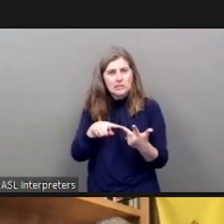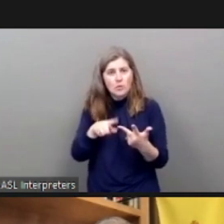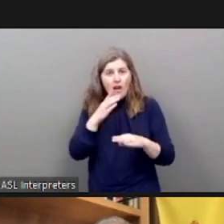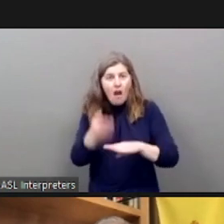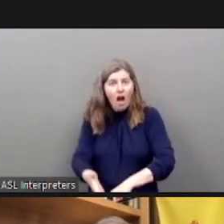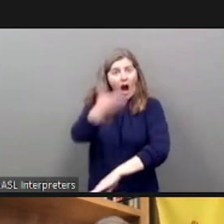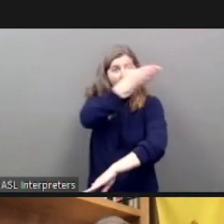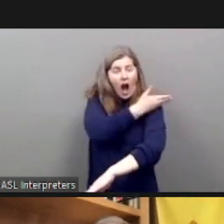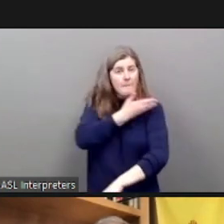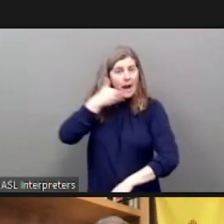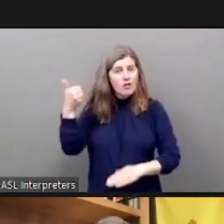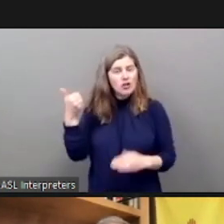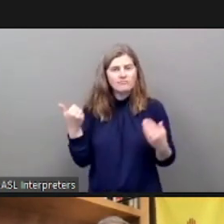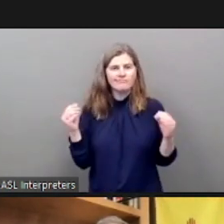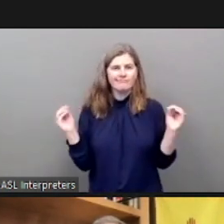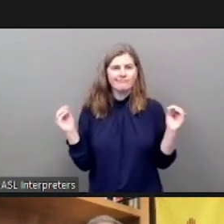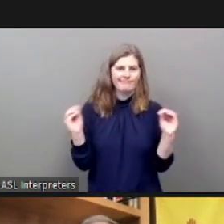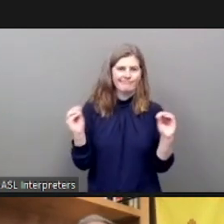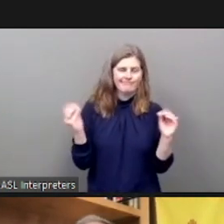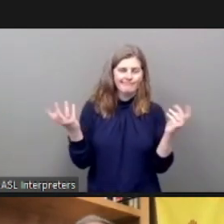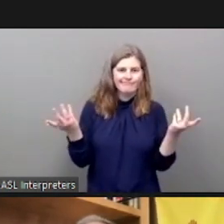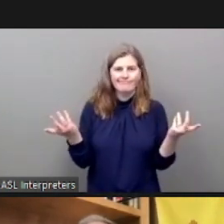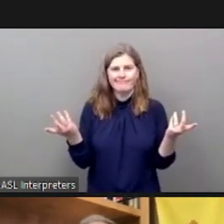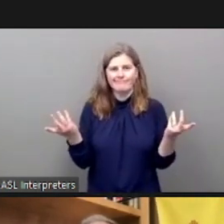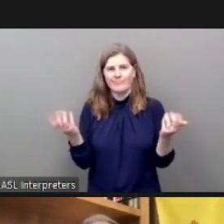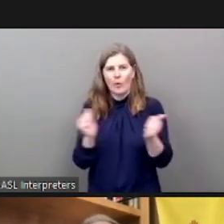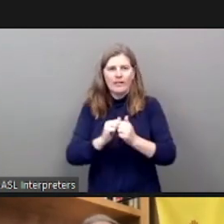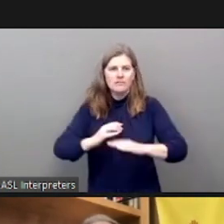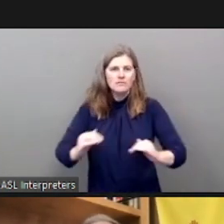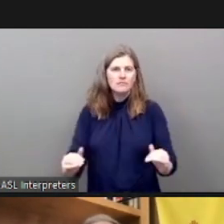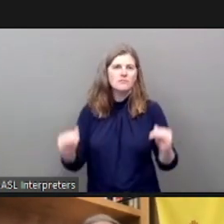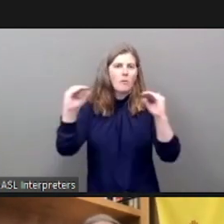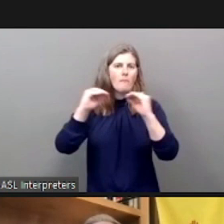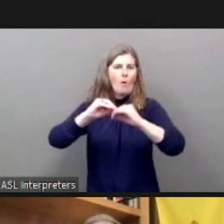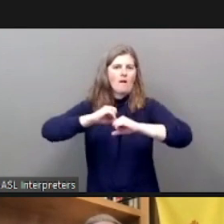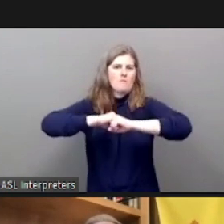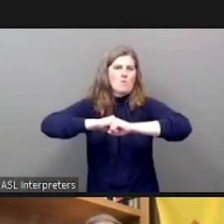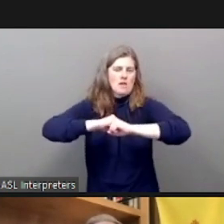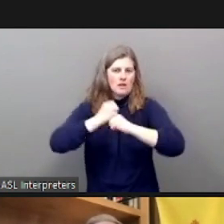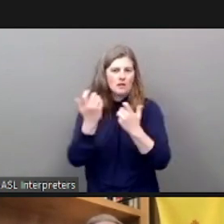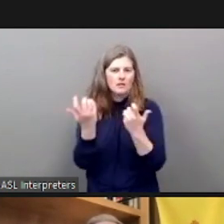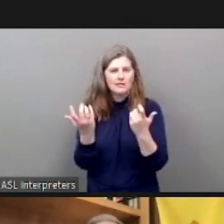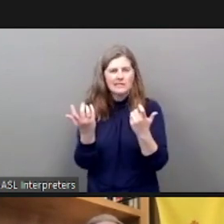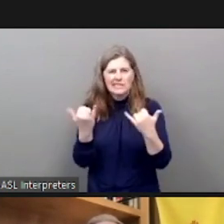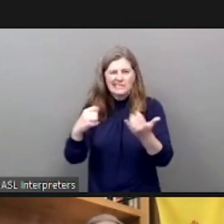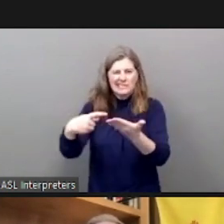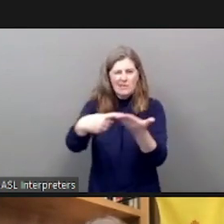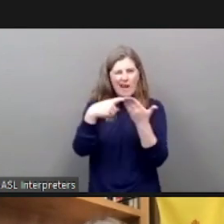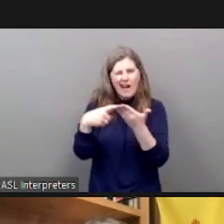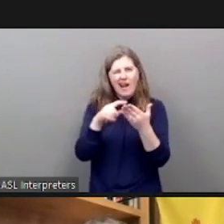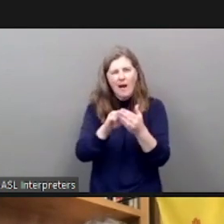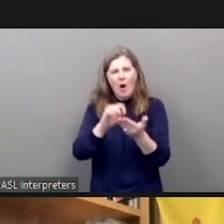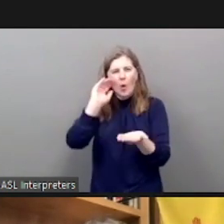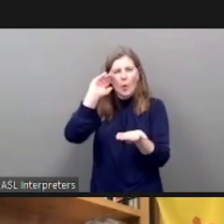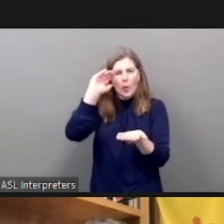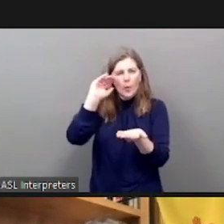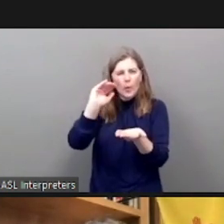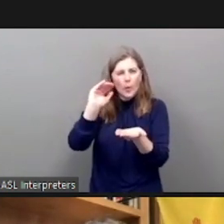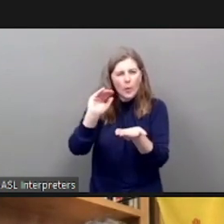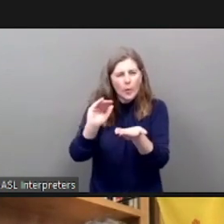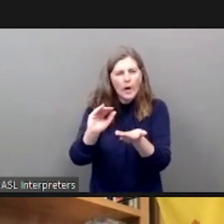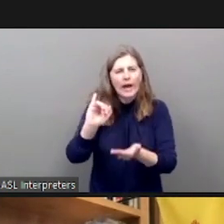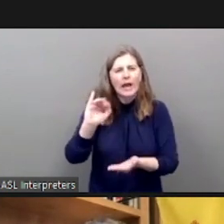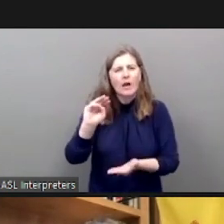better, in terms of giving people even more, like there's a debate around waning immunity. Is that immunity